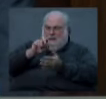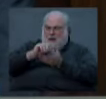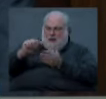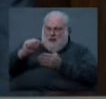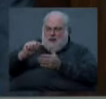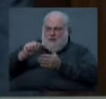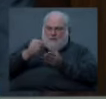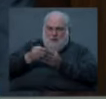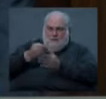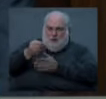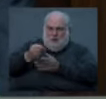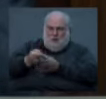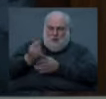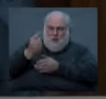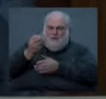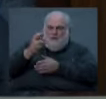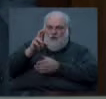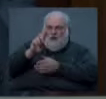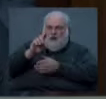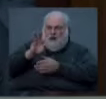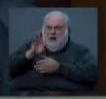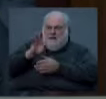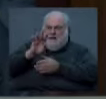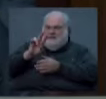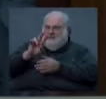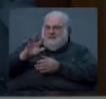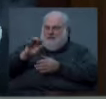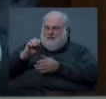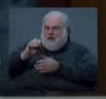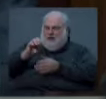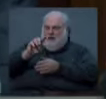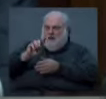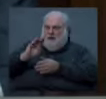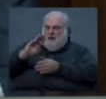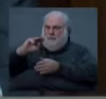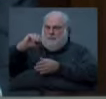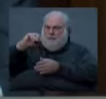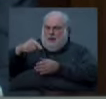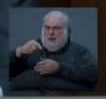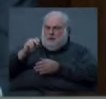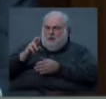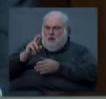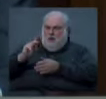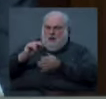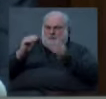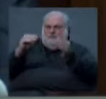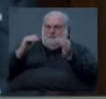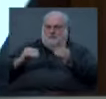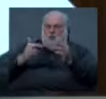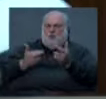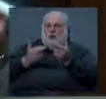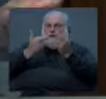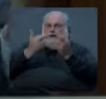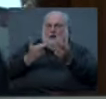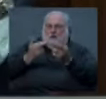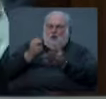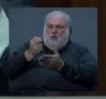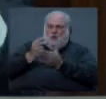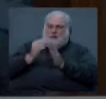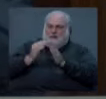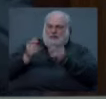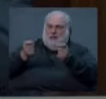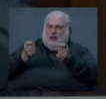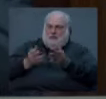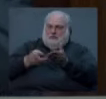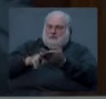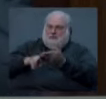$84,361.20 for the purchase of one Ford F-750 dump truck for the Public Works Department and for other purposes. A resolution authorizes the city manager